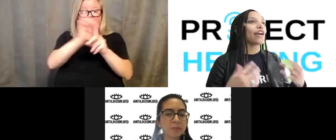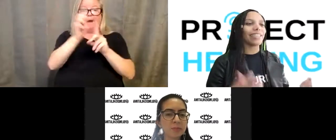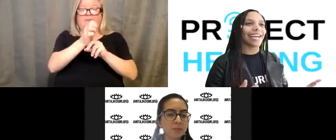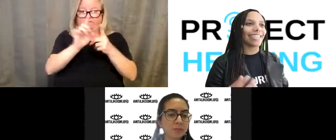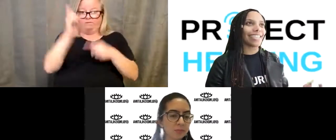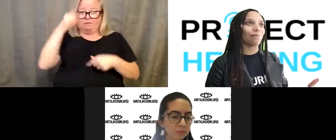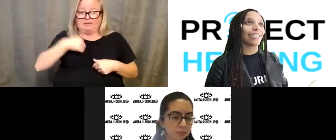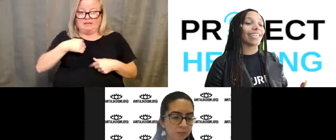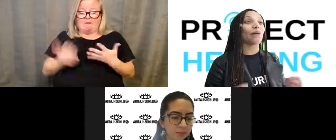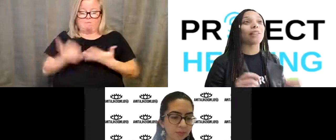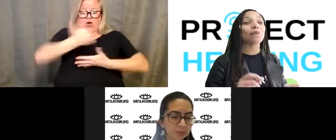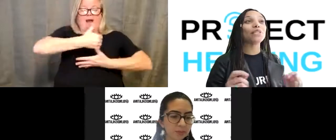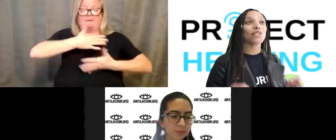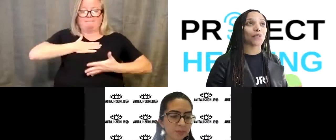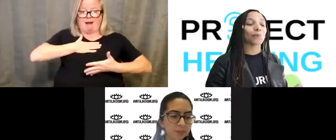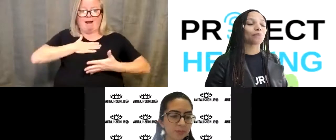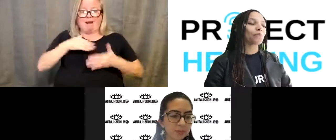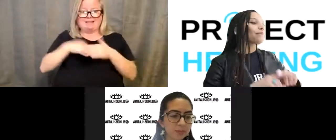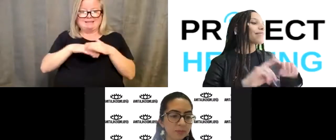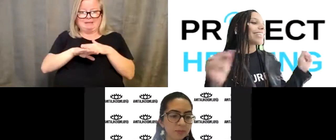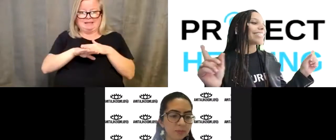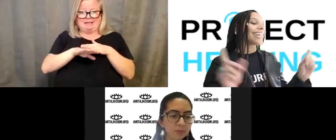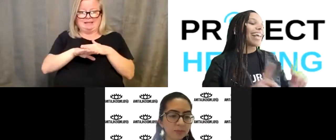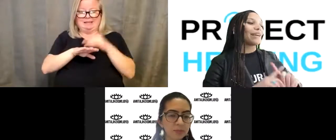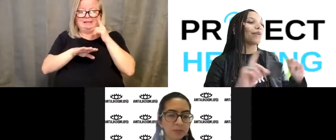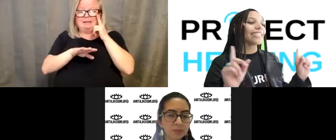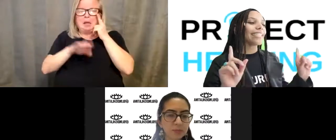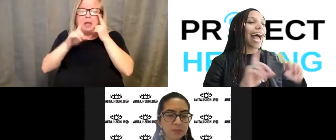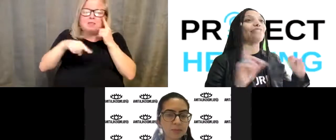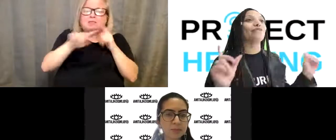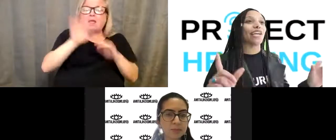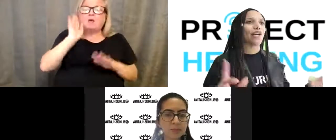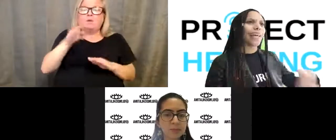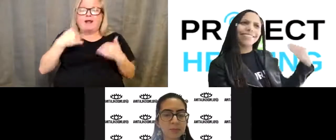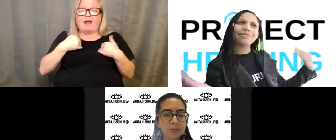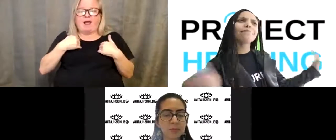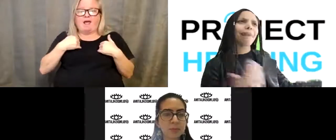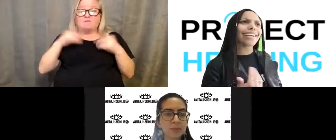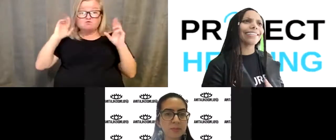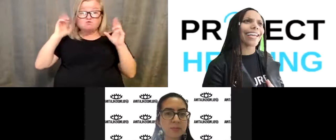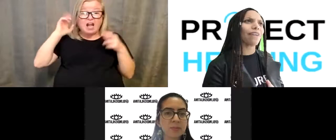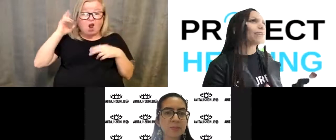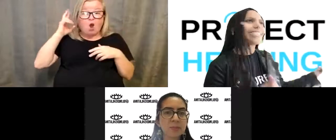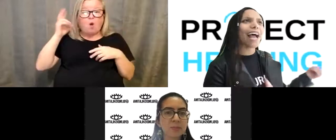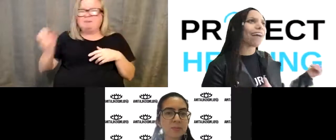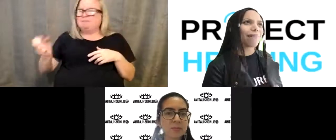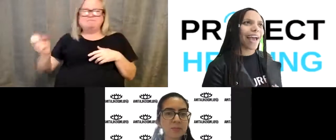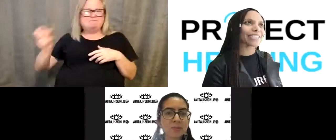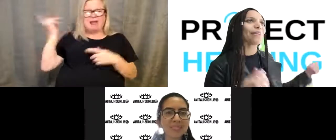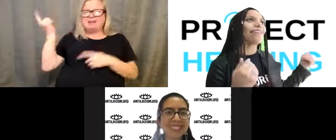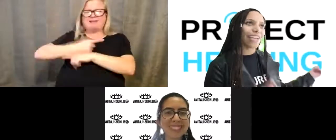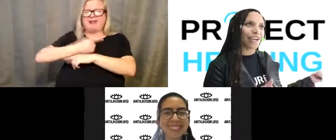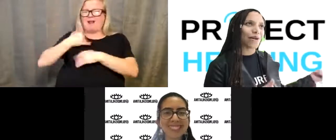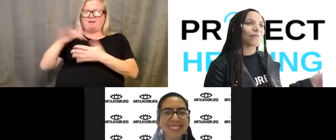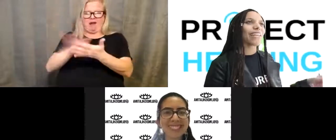that prioritized accessibility. So what they would do is they would have the radio. Like, this was back in the day, we didn't have iPads,